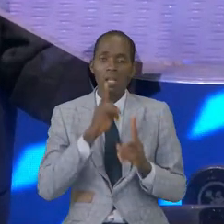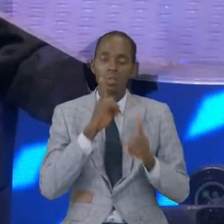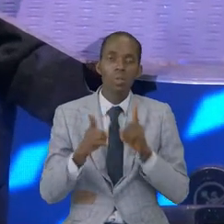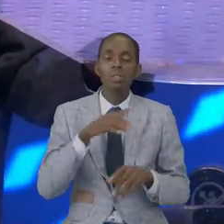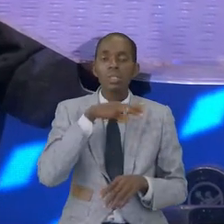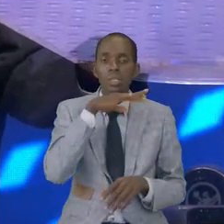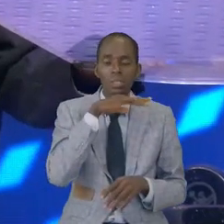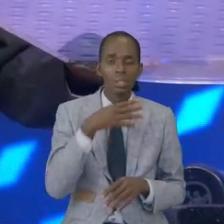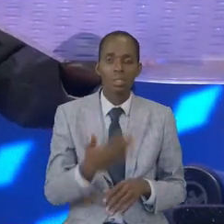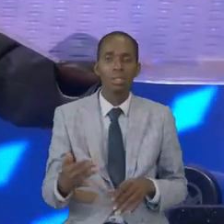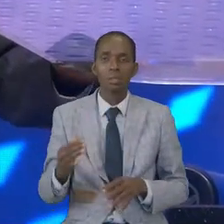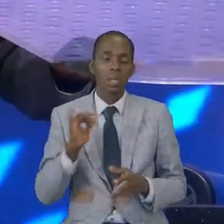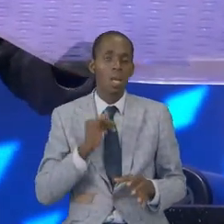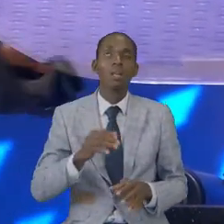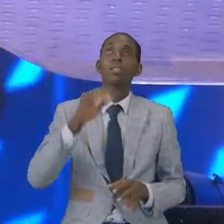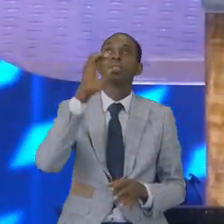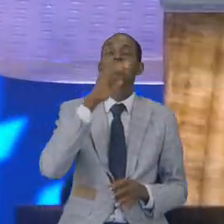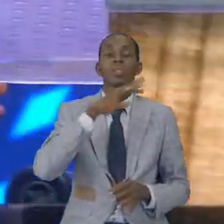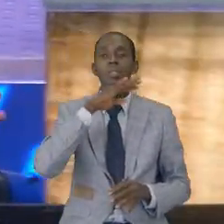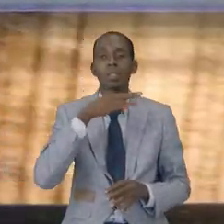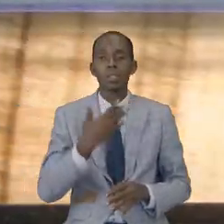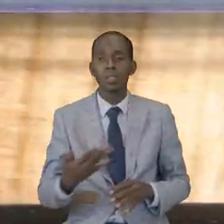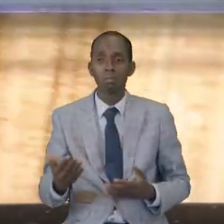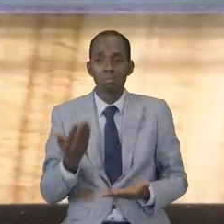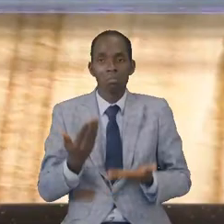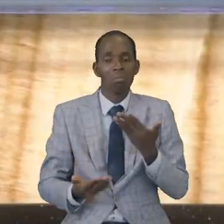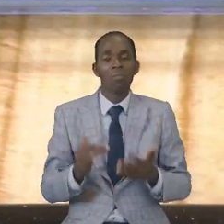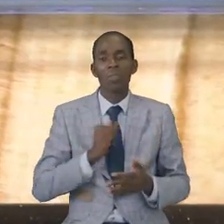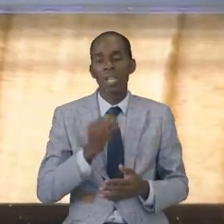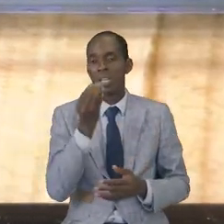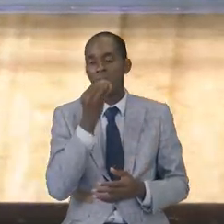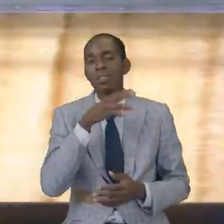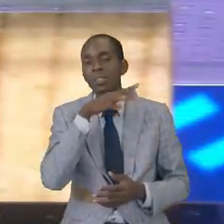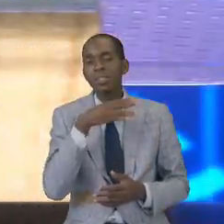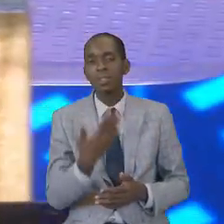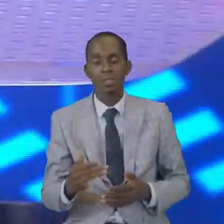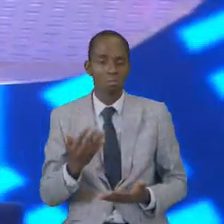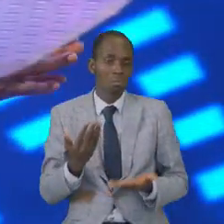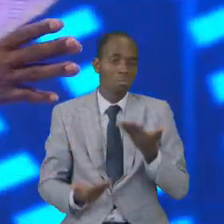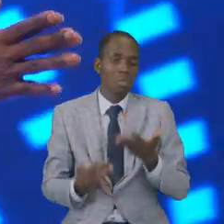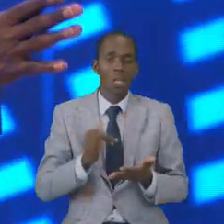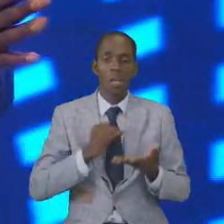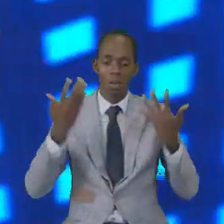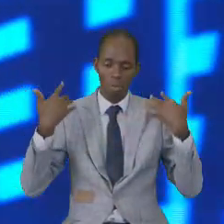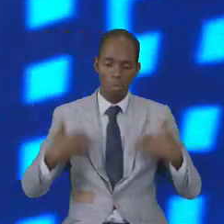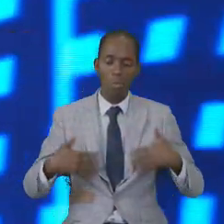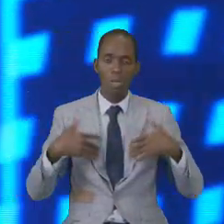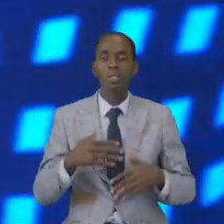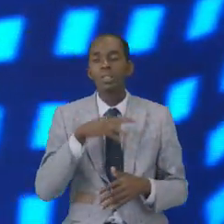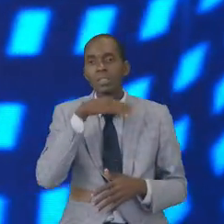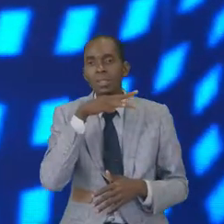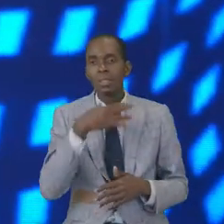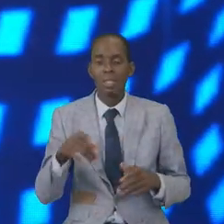iniquity, even though I drink iniquity, even though I eat iniquity, even though I wear iniquity